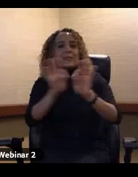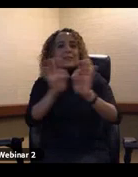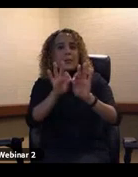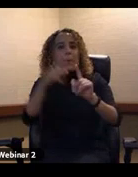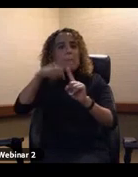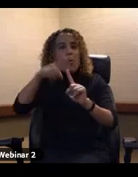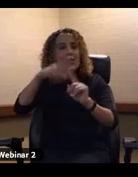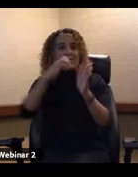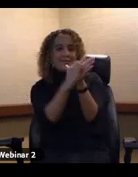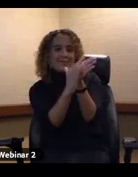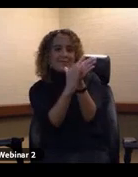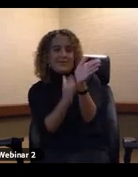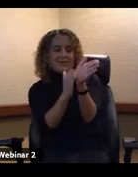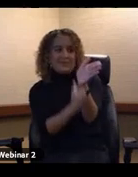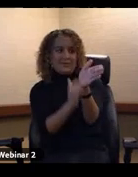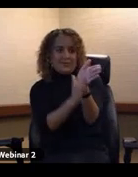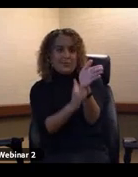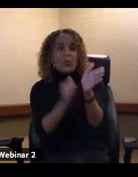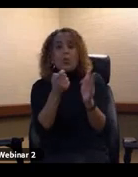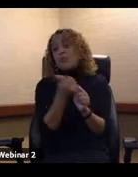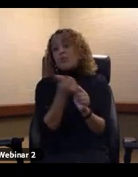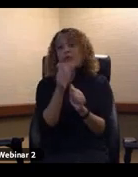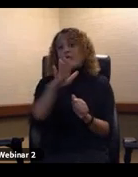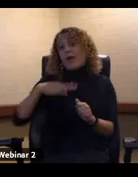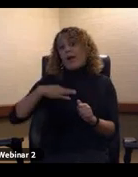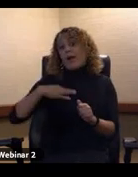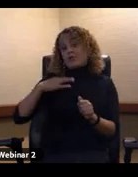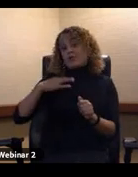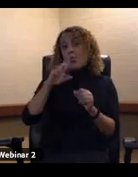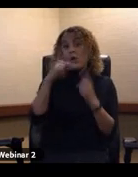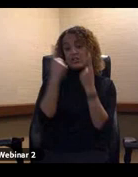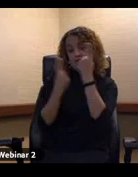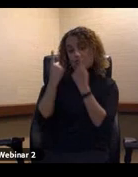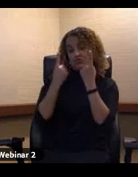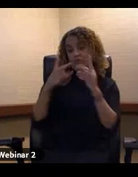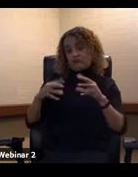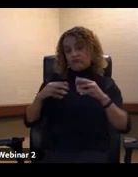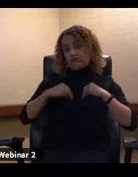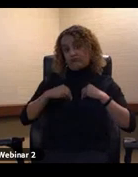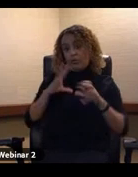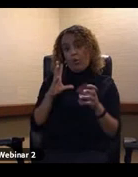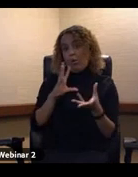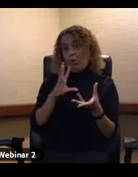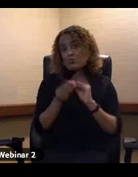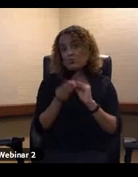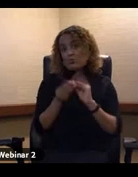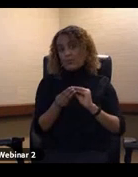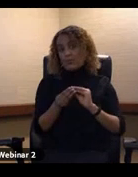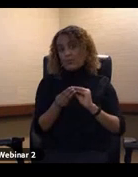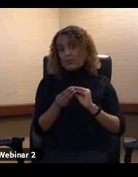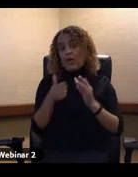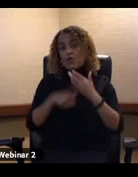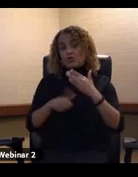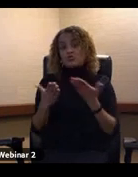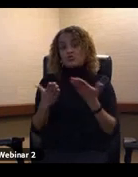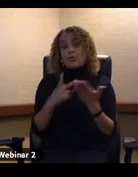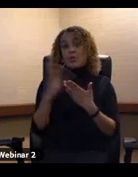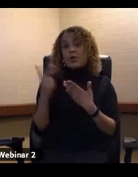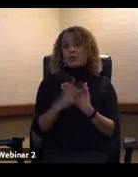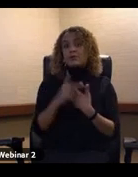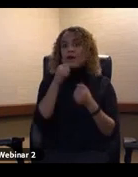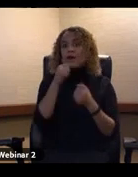point deductions or removal of your application from consideration altogether. The Underserved program does